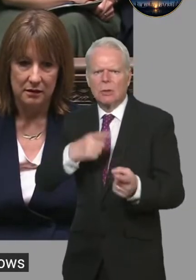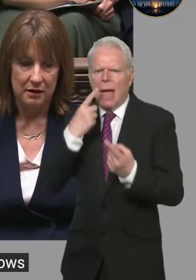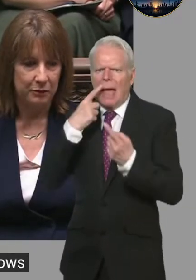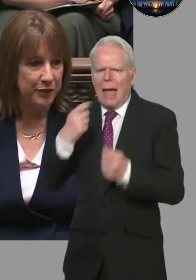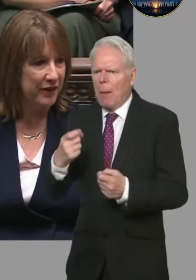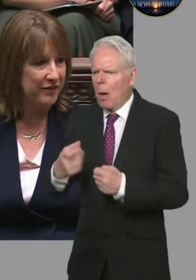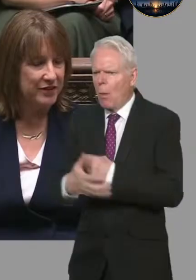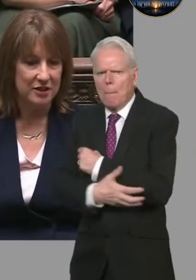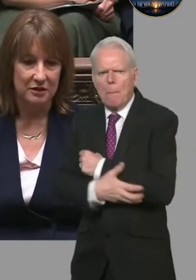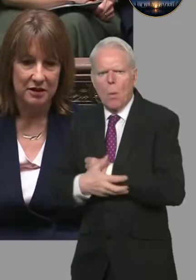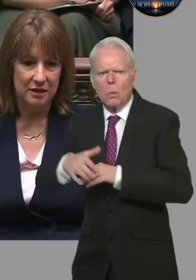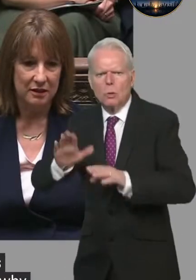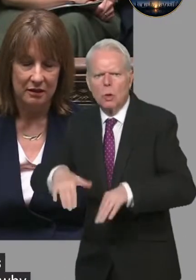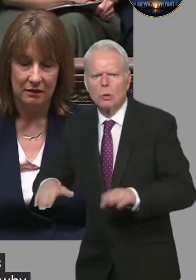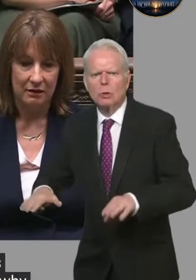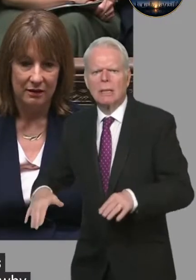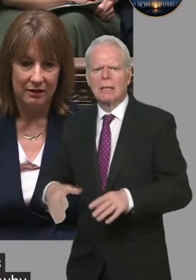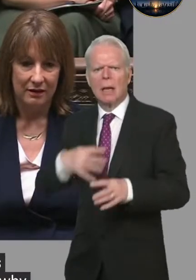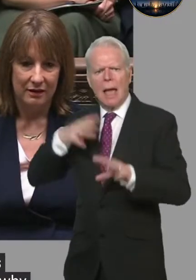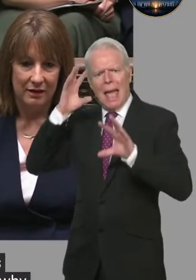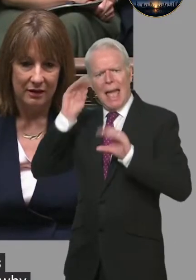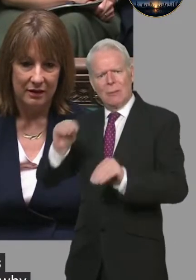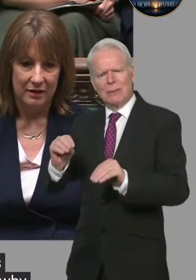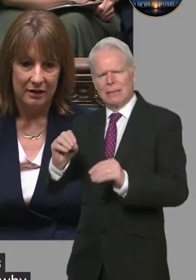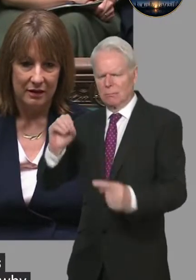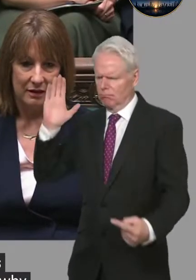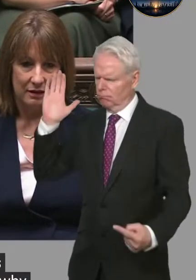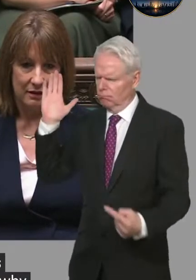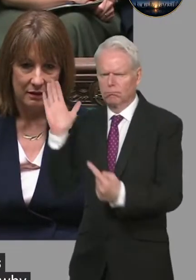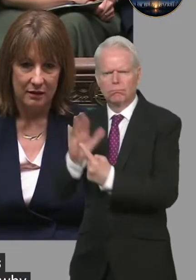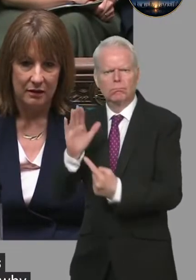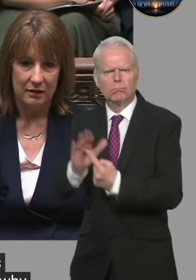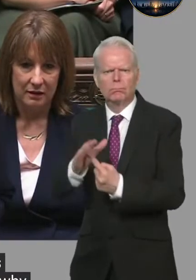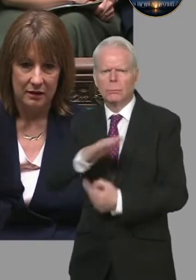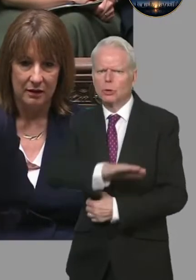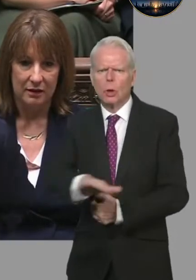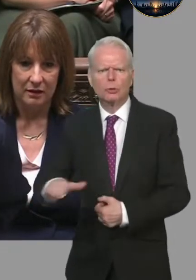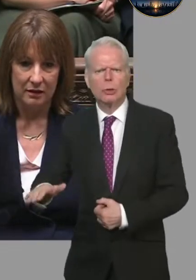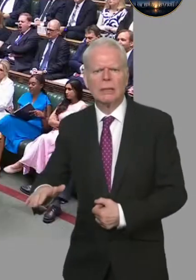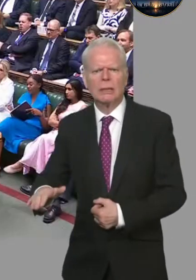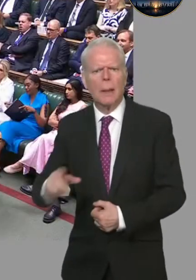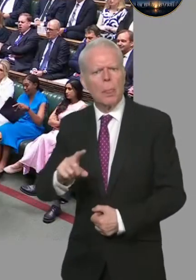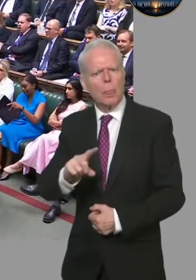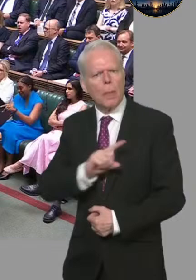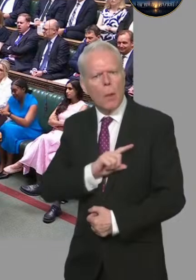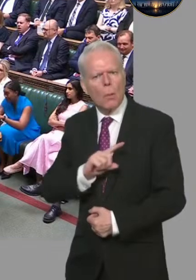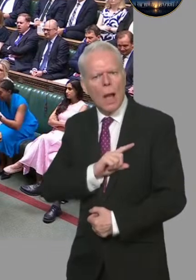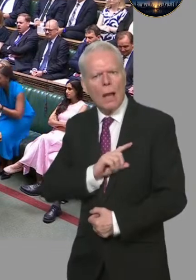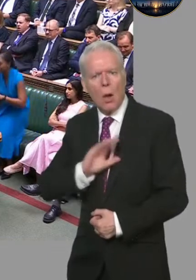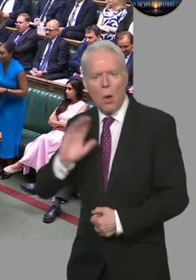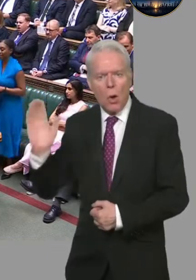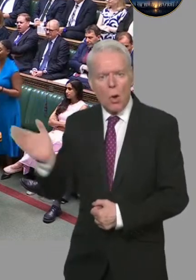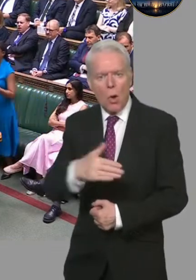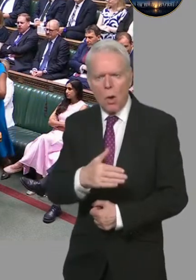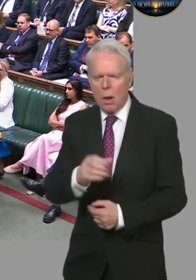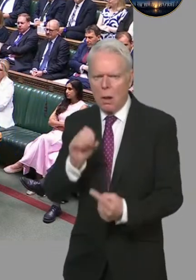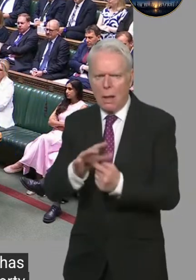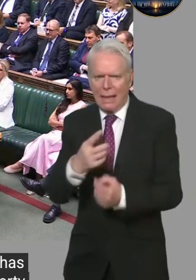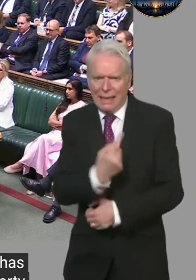she has. I would have thought the party opposite would recognise and understand some of that, but they've fallen so low they don't.